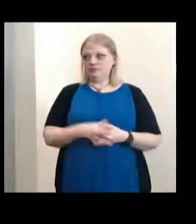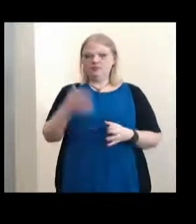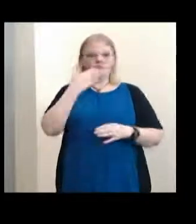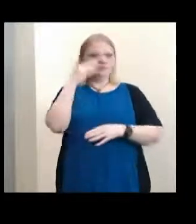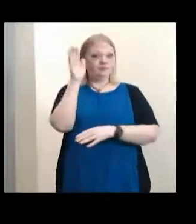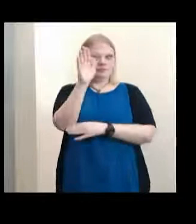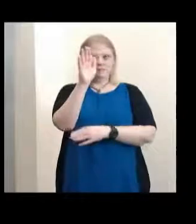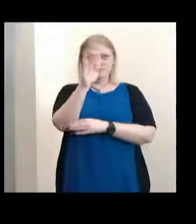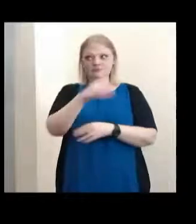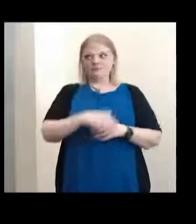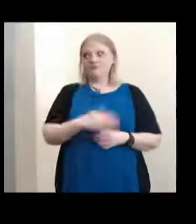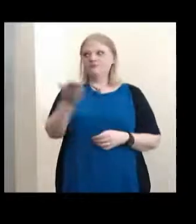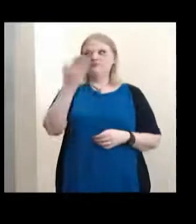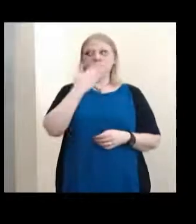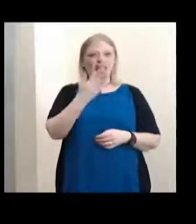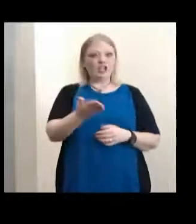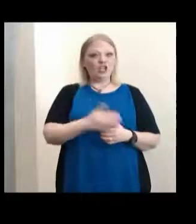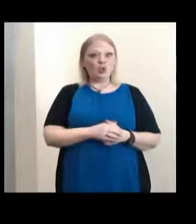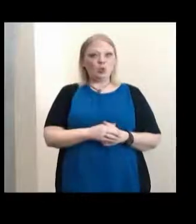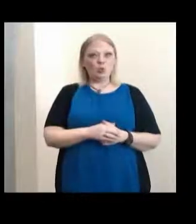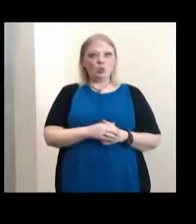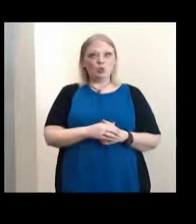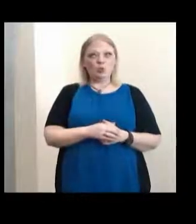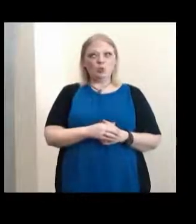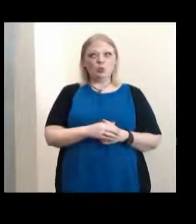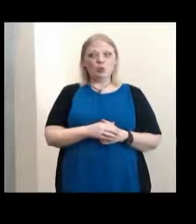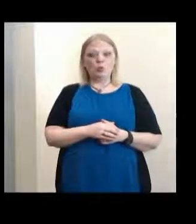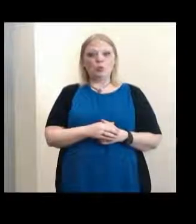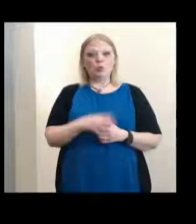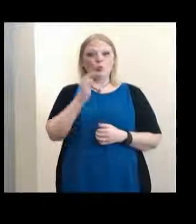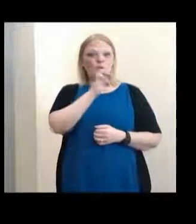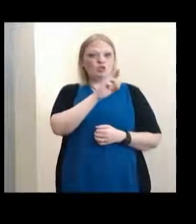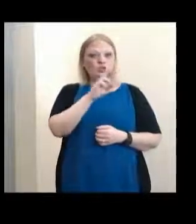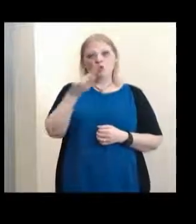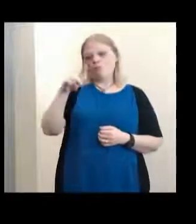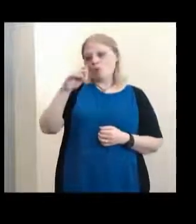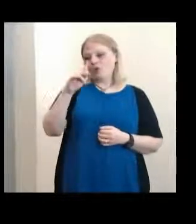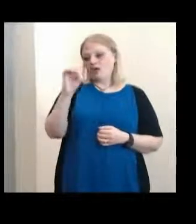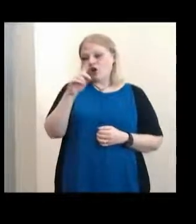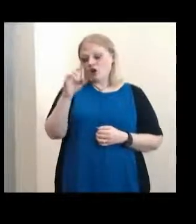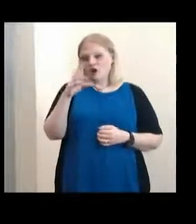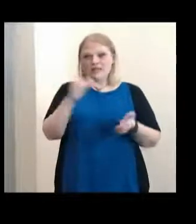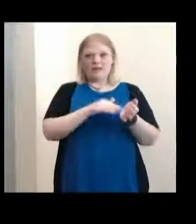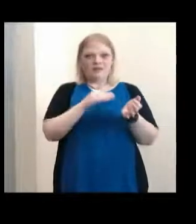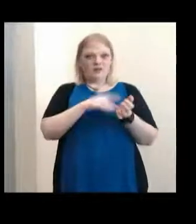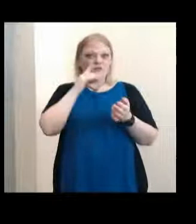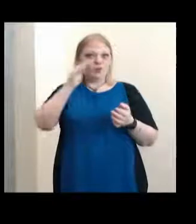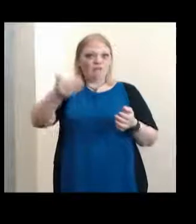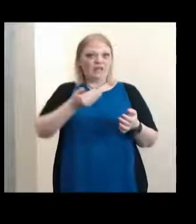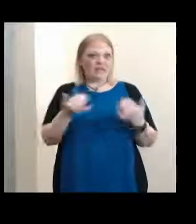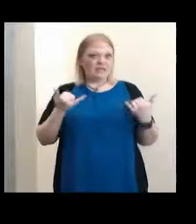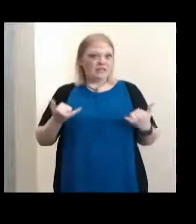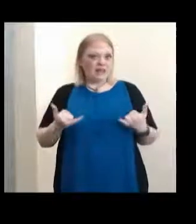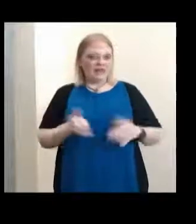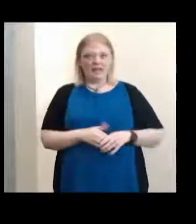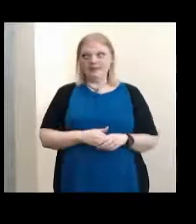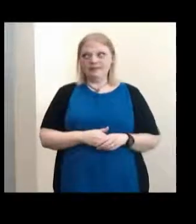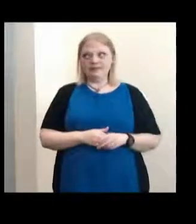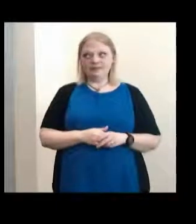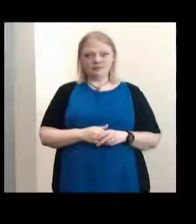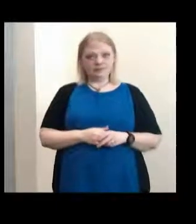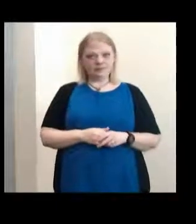Good afternoon, and thank you, Mr. Polenkars and Dr. Burstein, for inviting me here today.